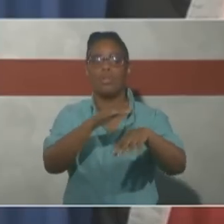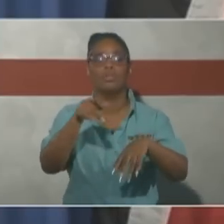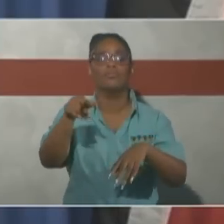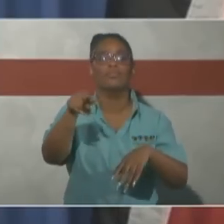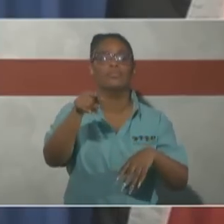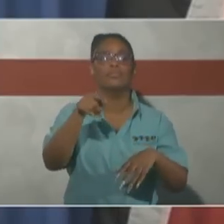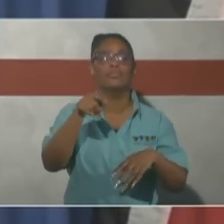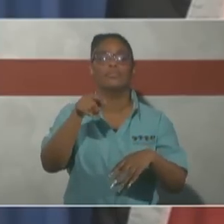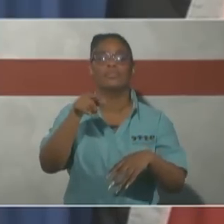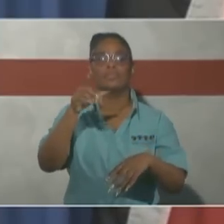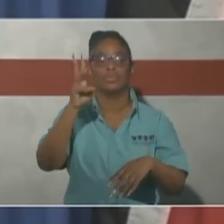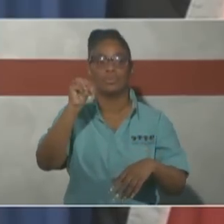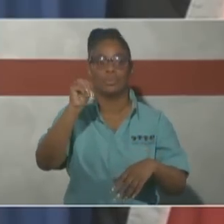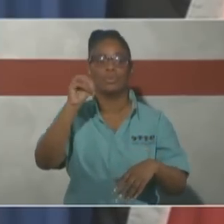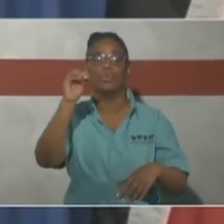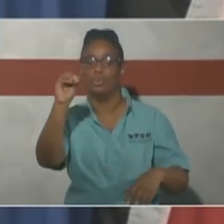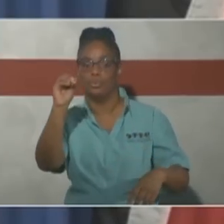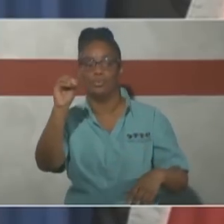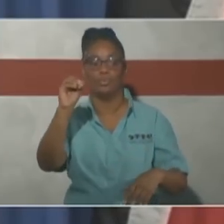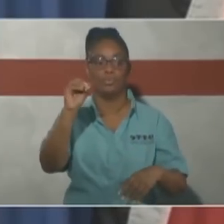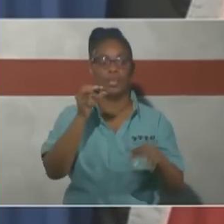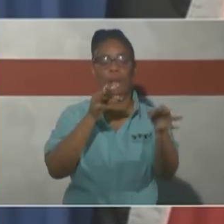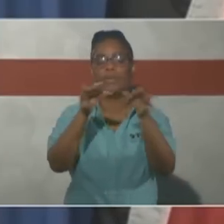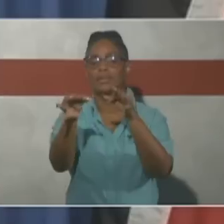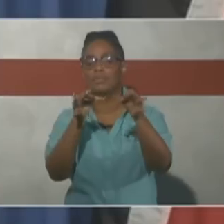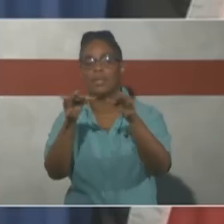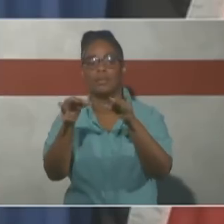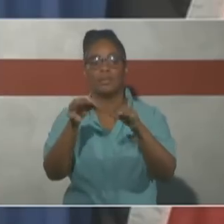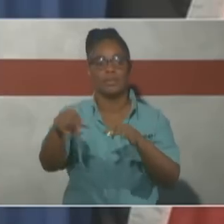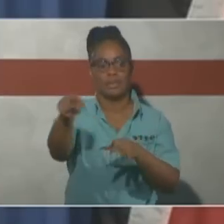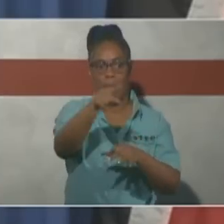ask the minister, he might think.